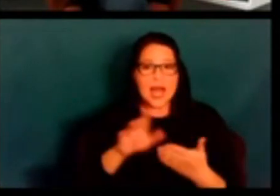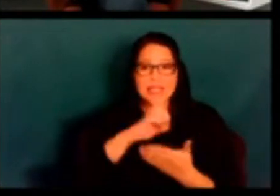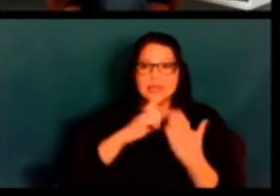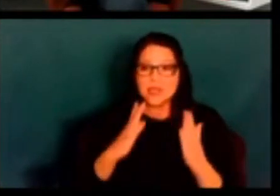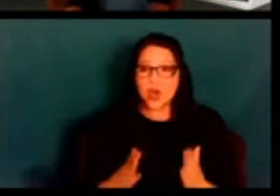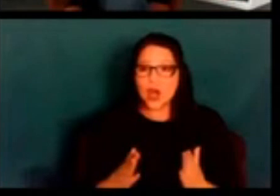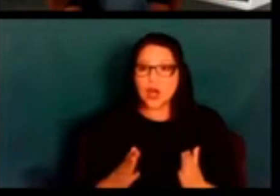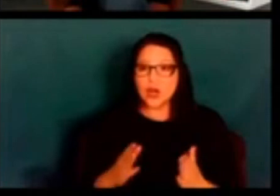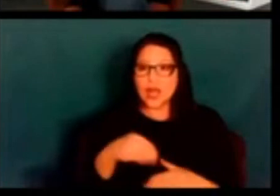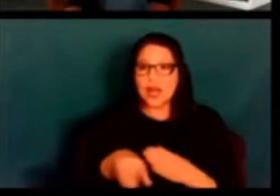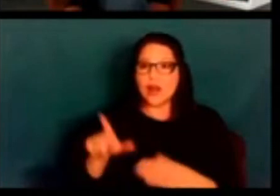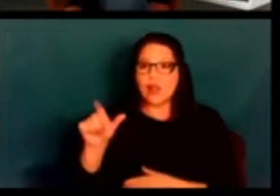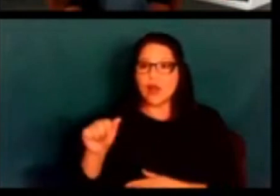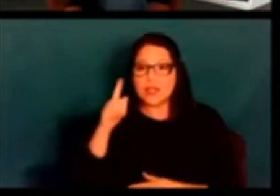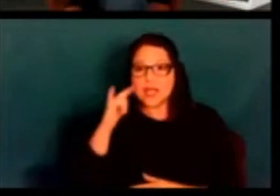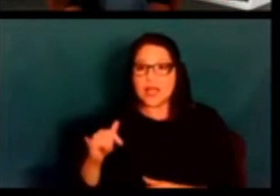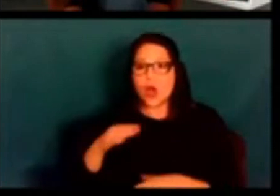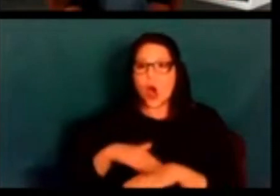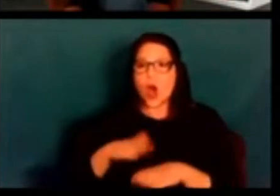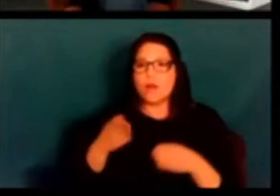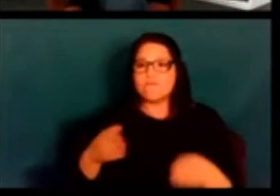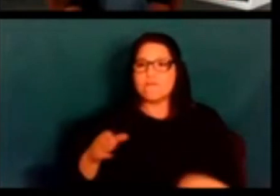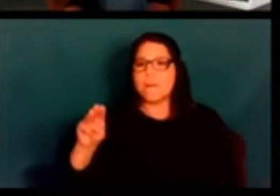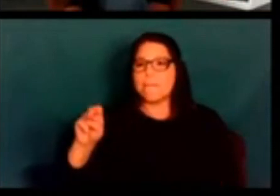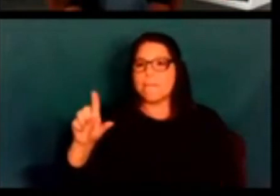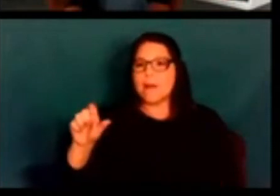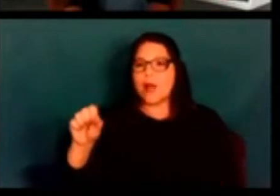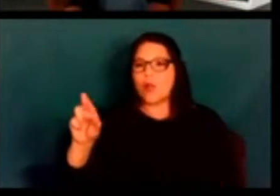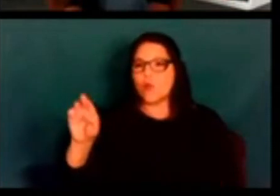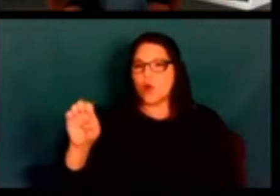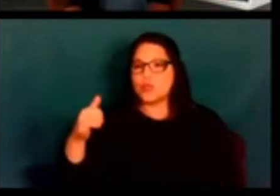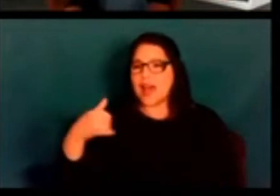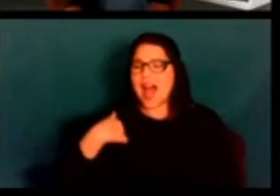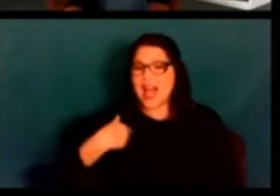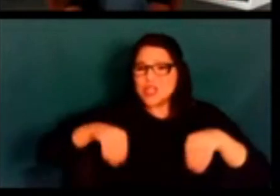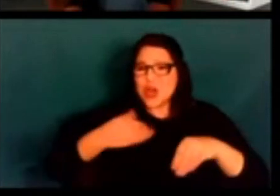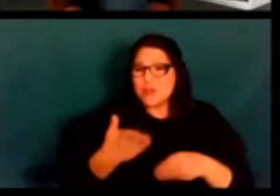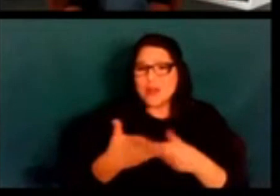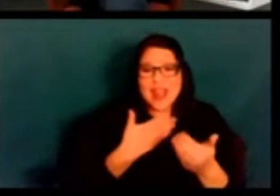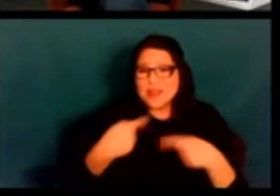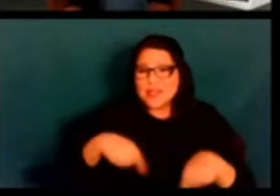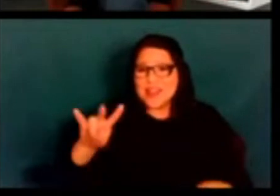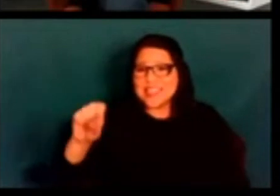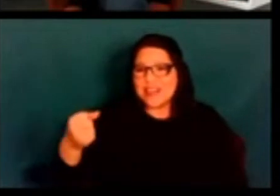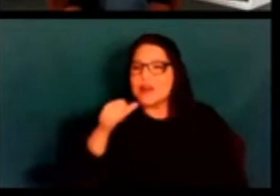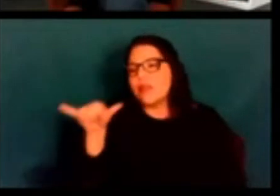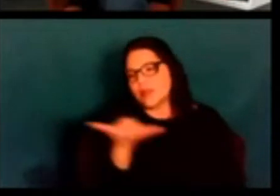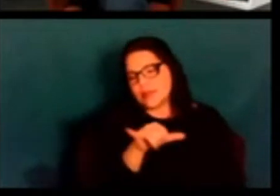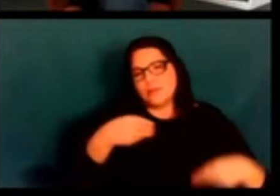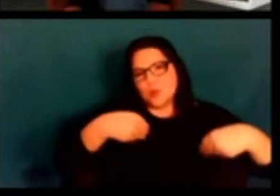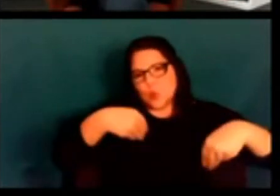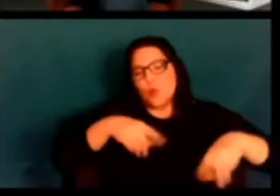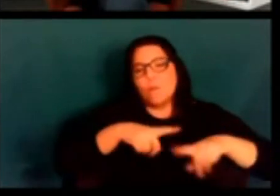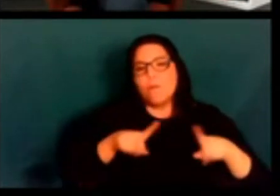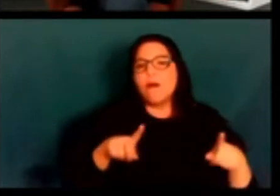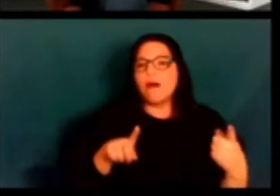in Los Angeles on Melrose, and where I used to shop at during the 70s anyway. Yeah. Not the same store, but they